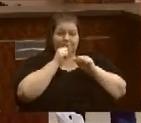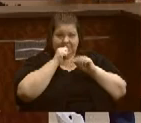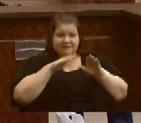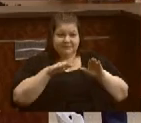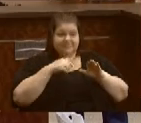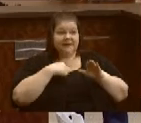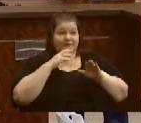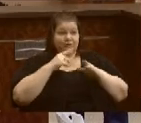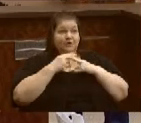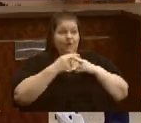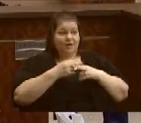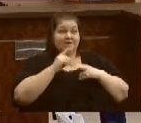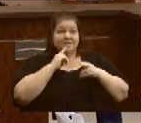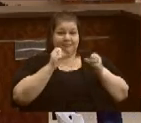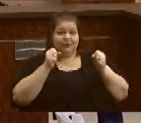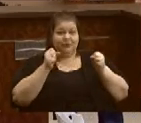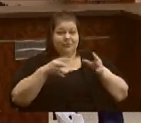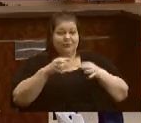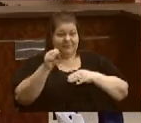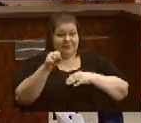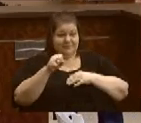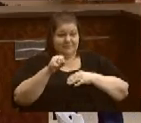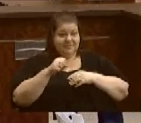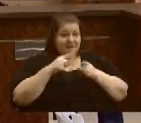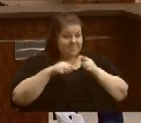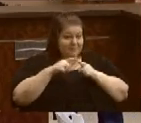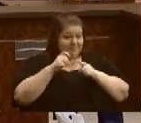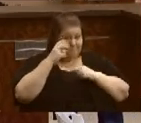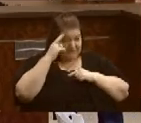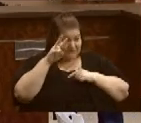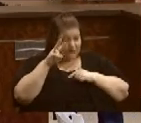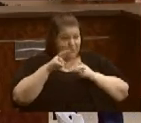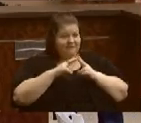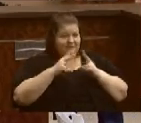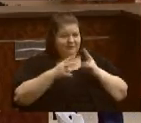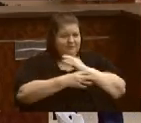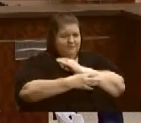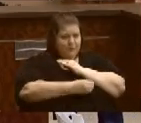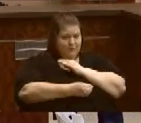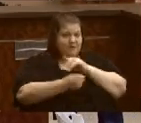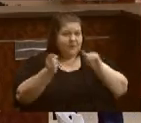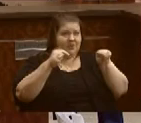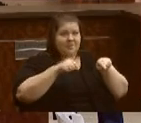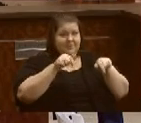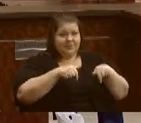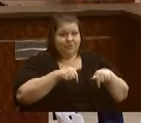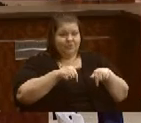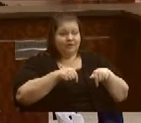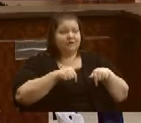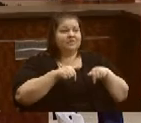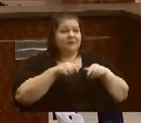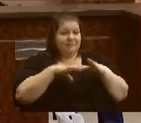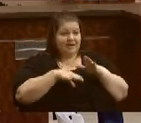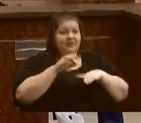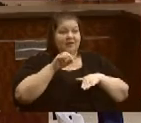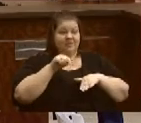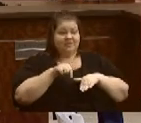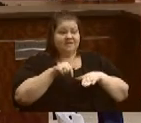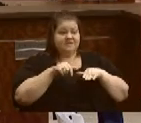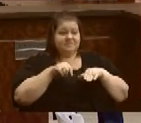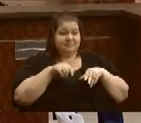miracle. Coming from Mexico, being very poor, and coming to this country and finding out that this is the